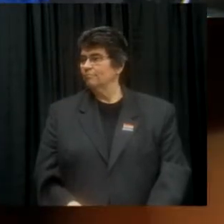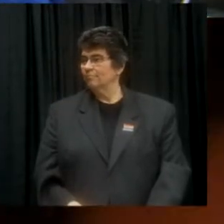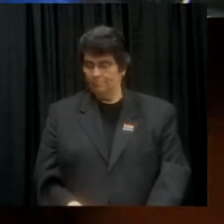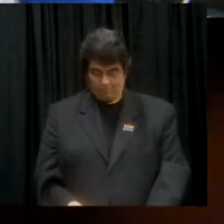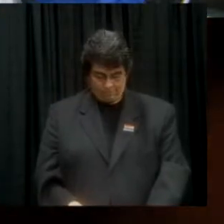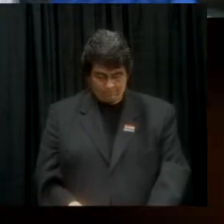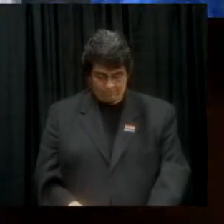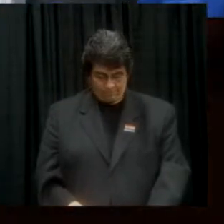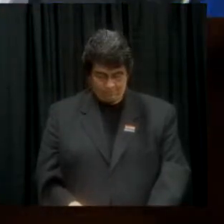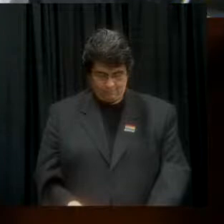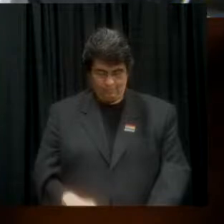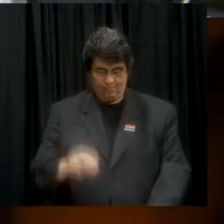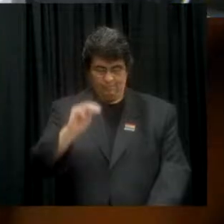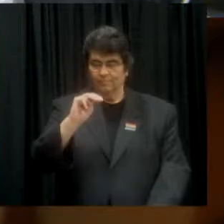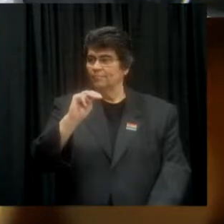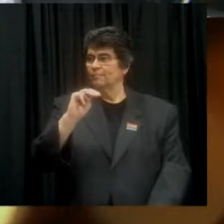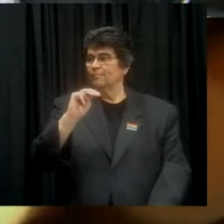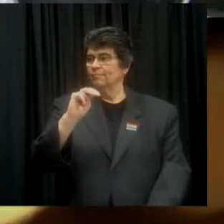Sarai.